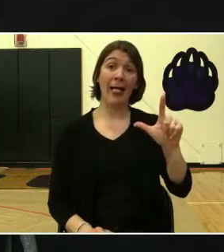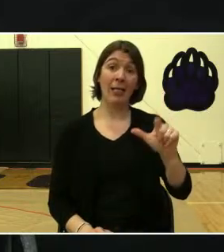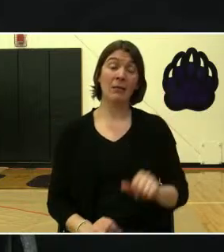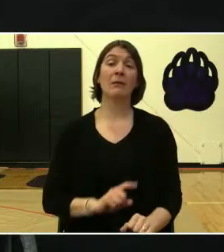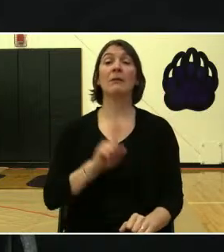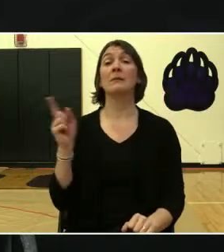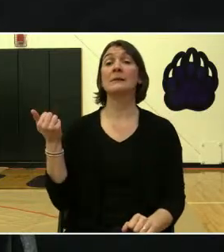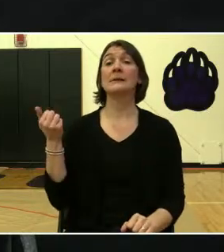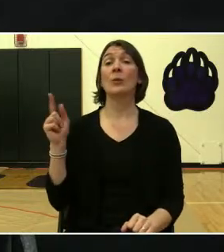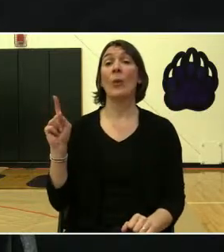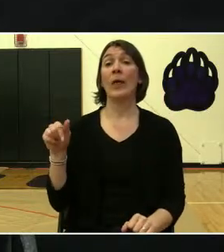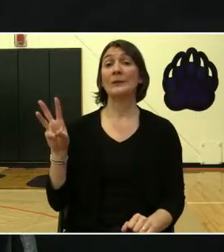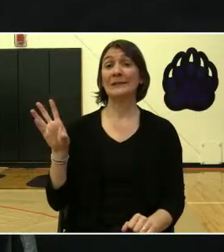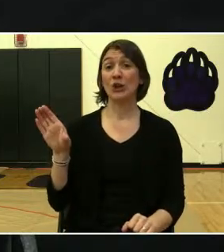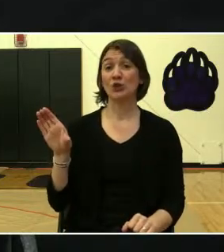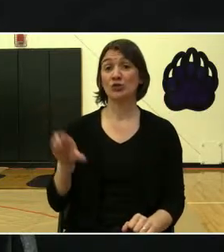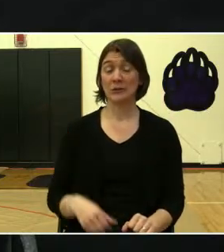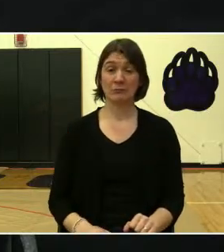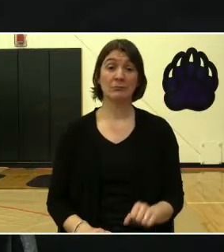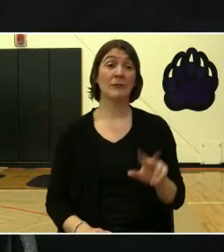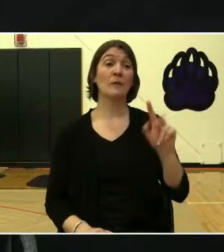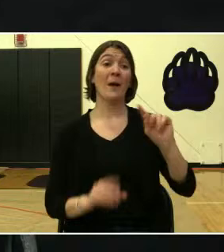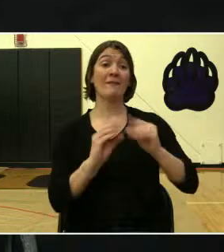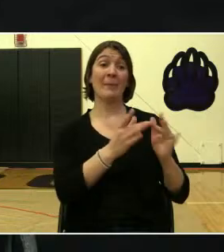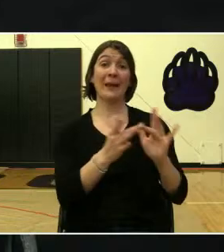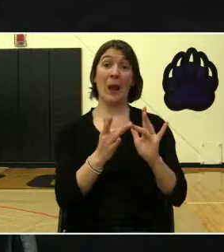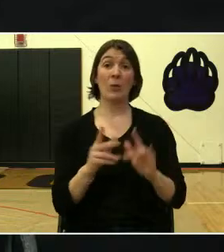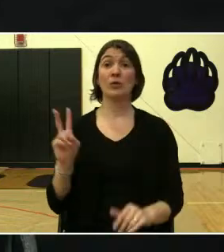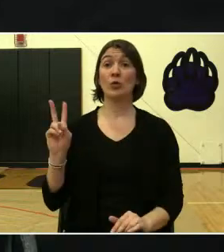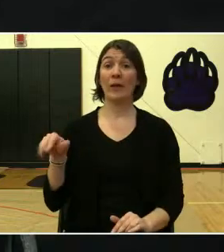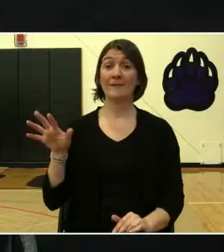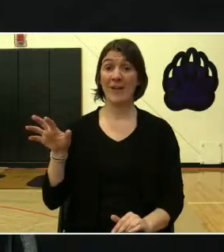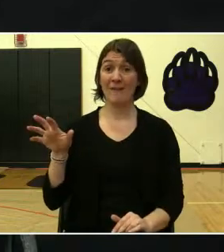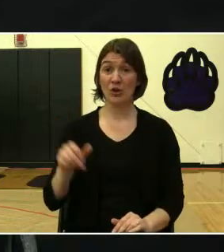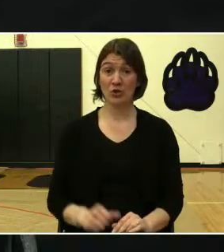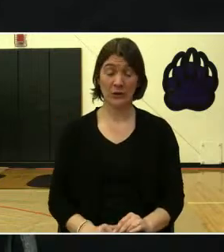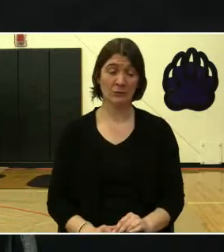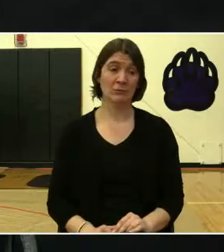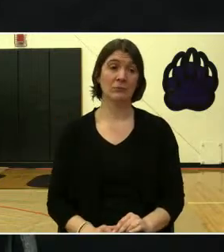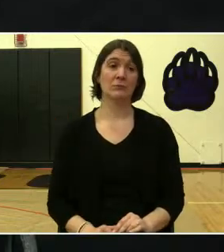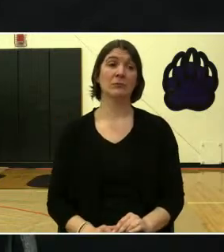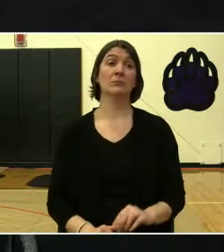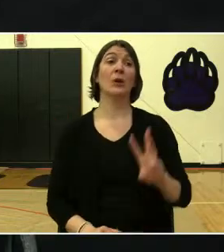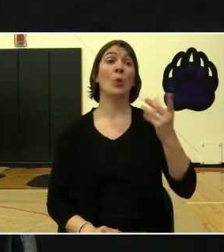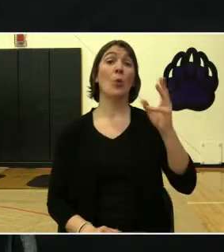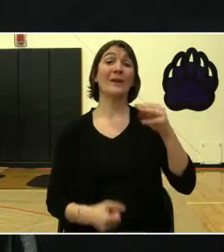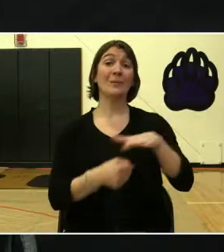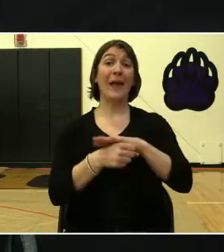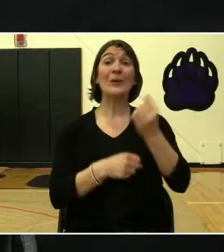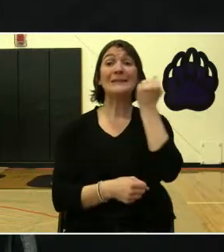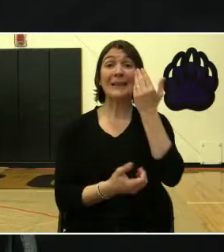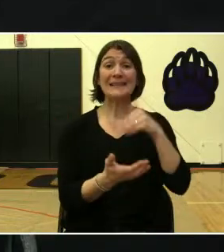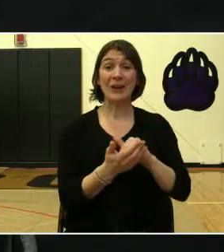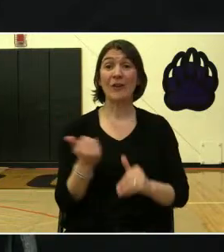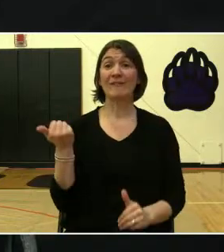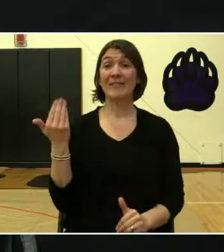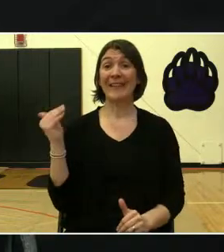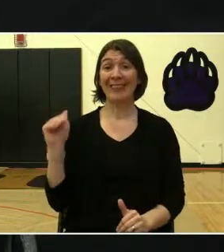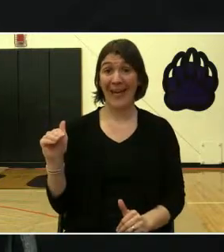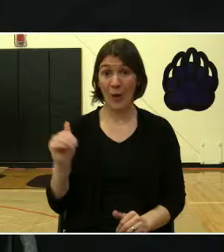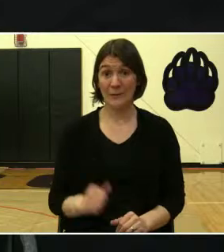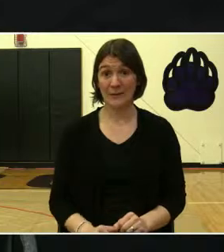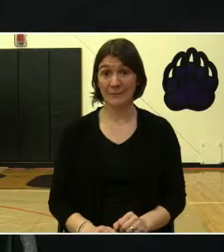Living $1,600 Vermont family Network $2,500 Windham County Dental Center